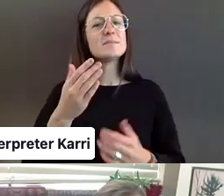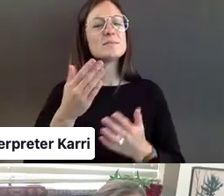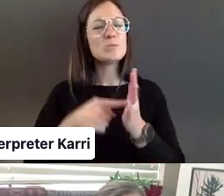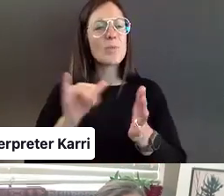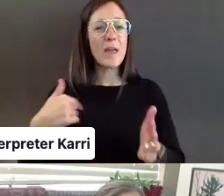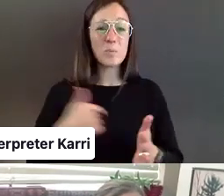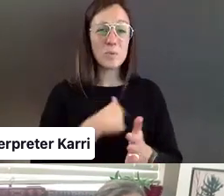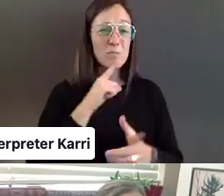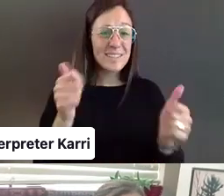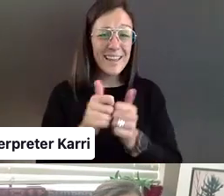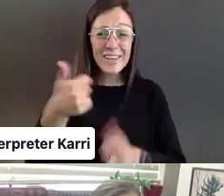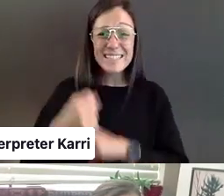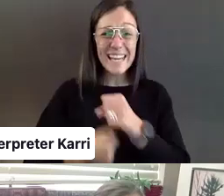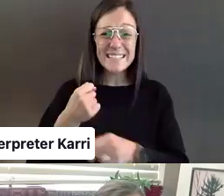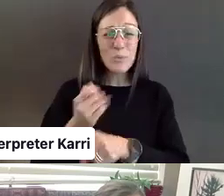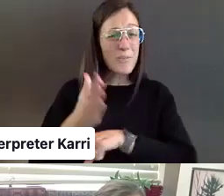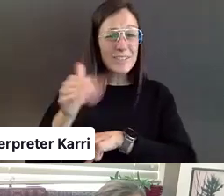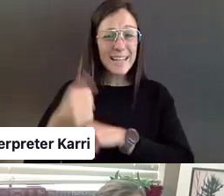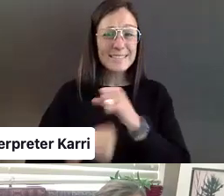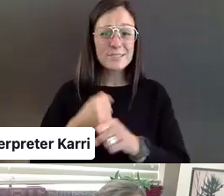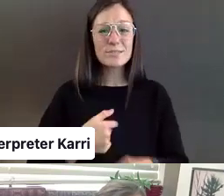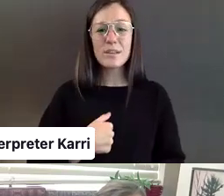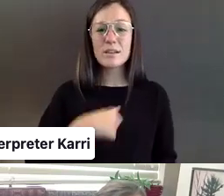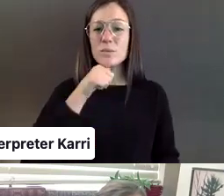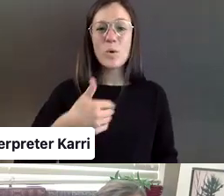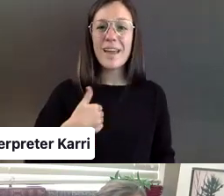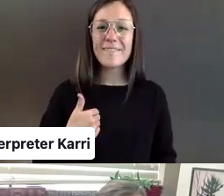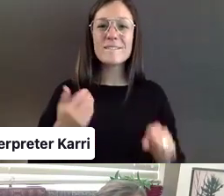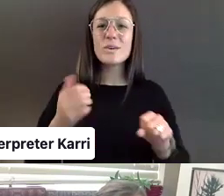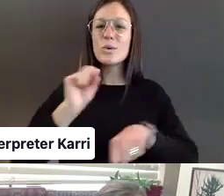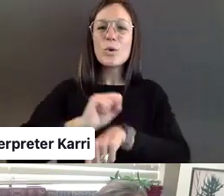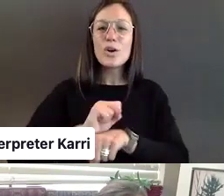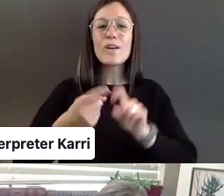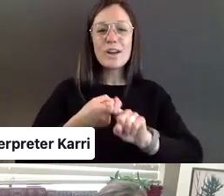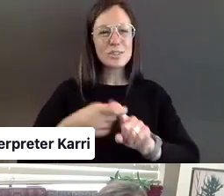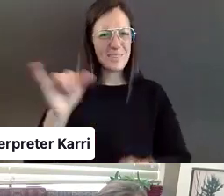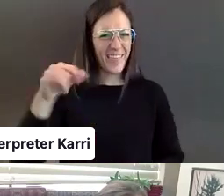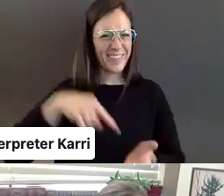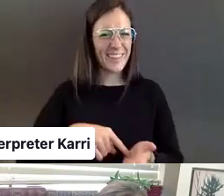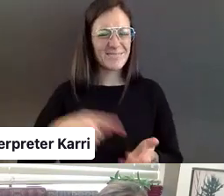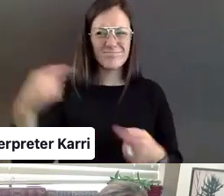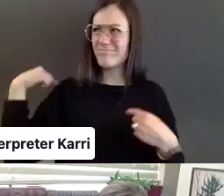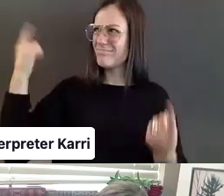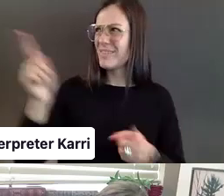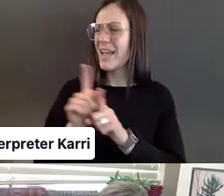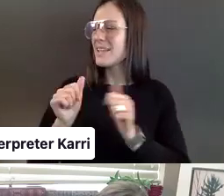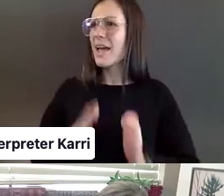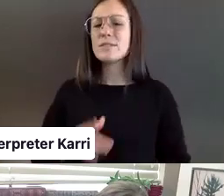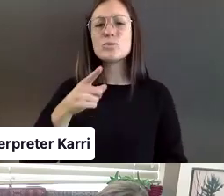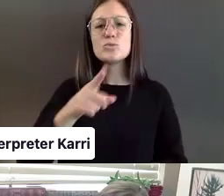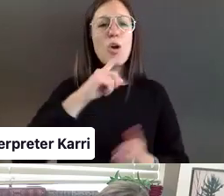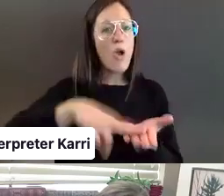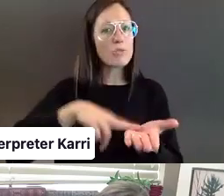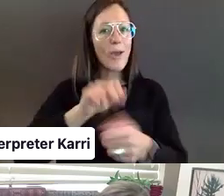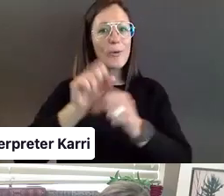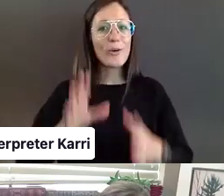years together. Like I don't have work friendships like that ever, especially as an actor. You're a contract worker, and